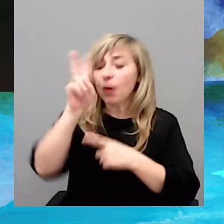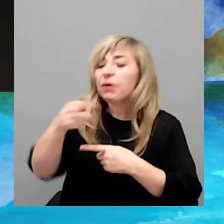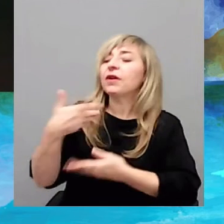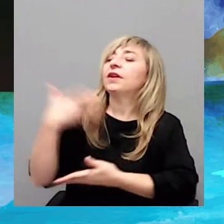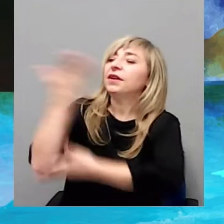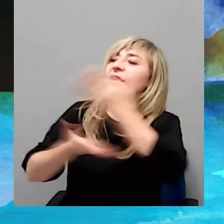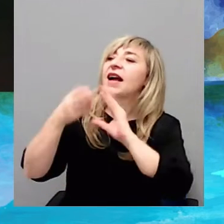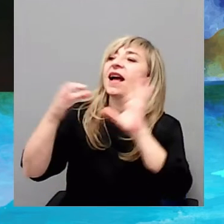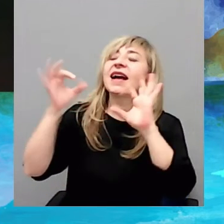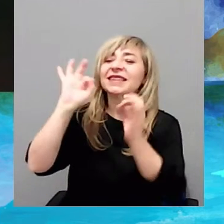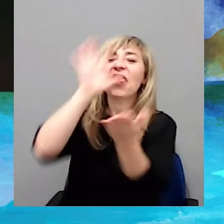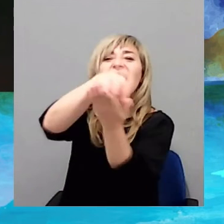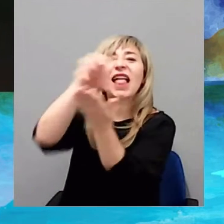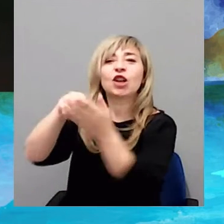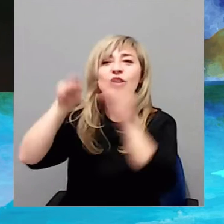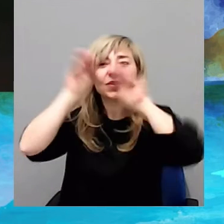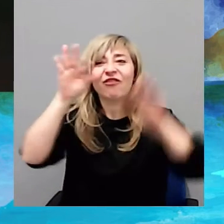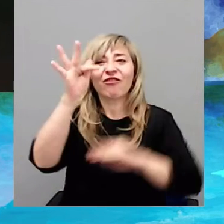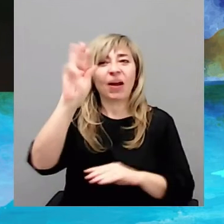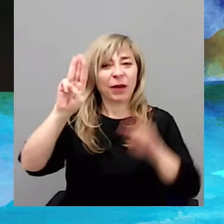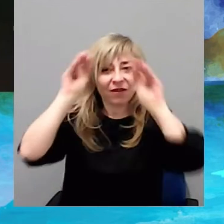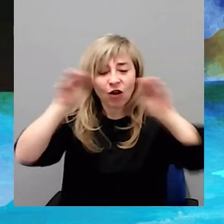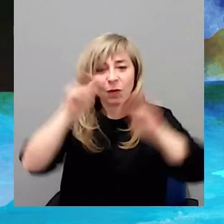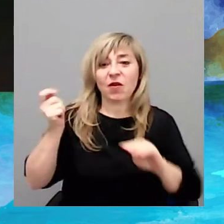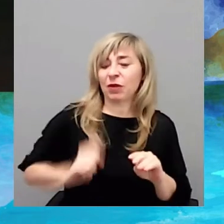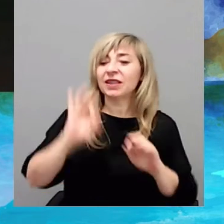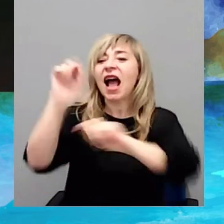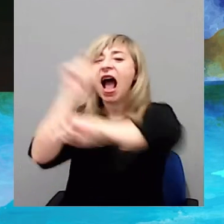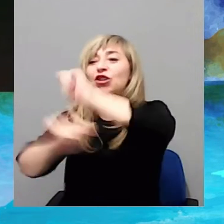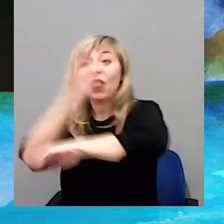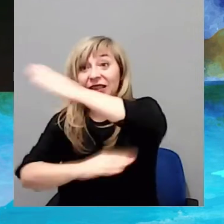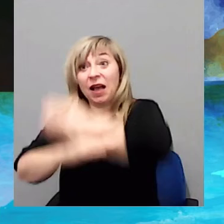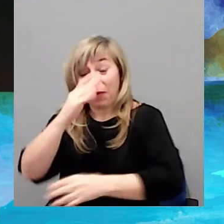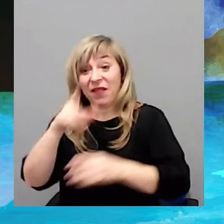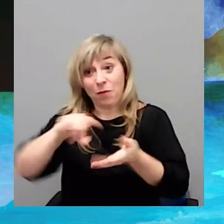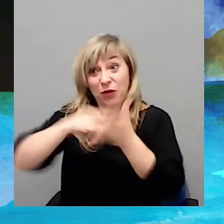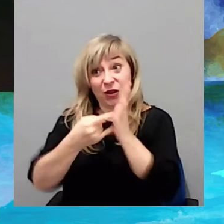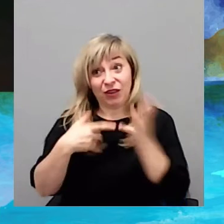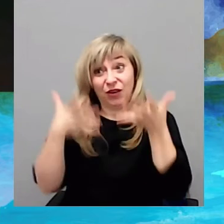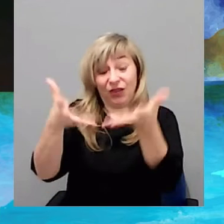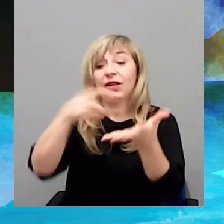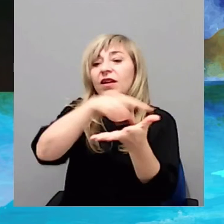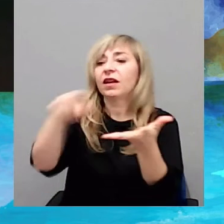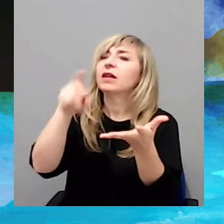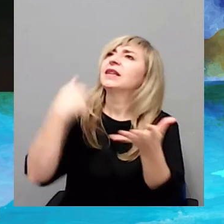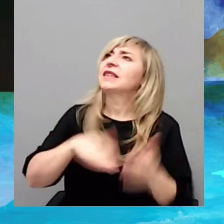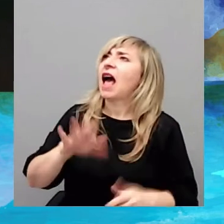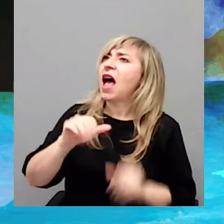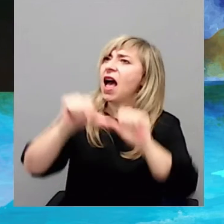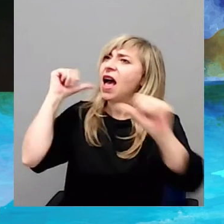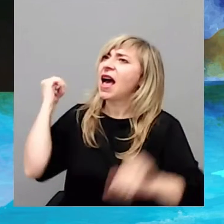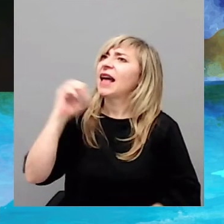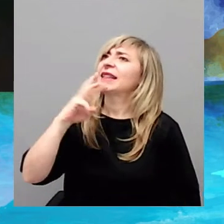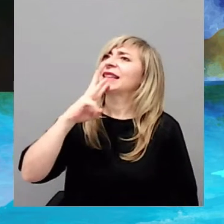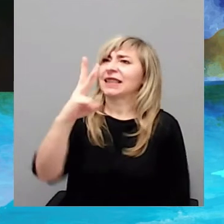de formación profesional y las The asociaciones project de has been in discapacidad. collaboration with Entonces, disability llevamos ya hasta associations 3 and años, vocational training